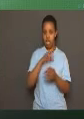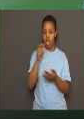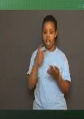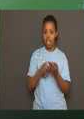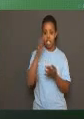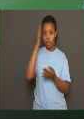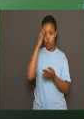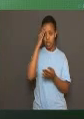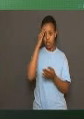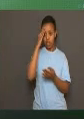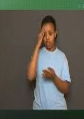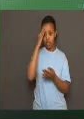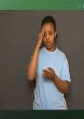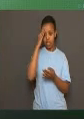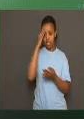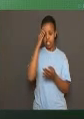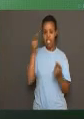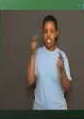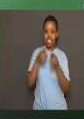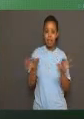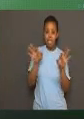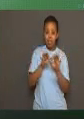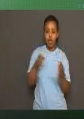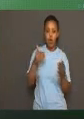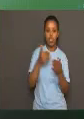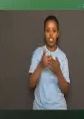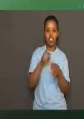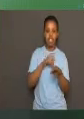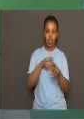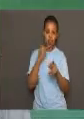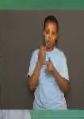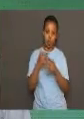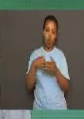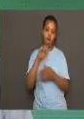knowledge until it is needed at a later time.